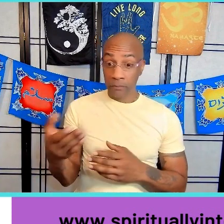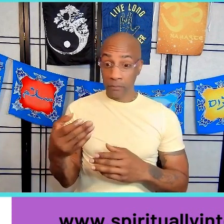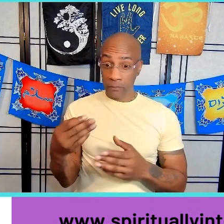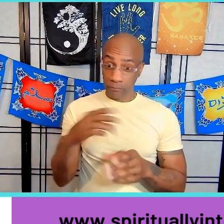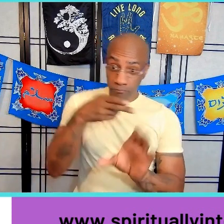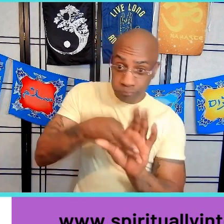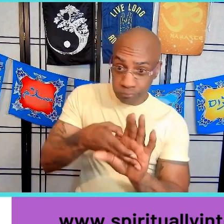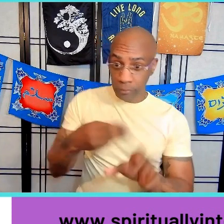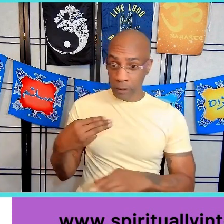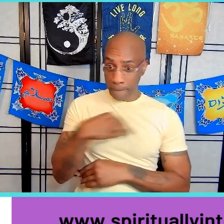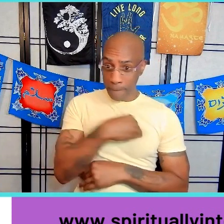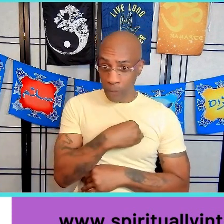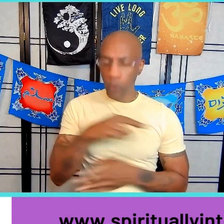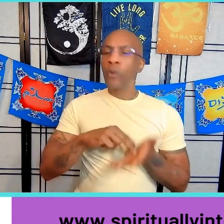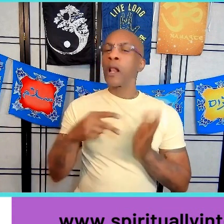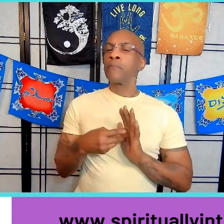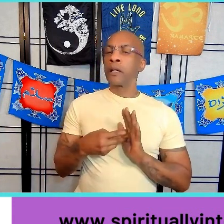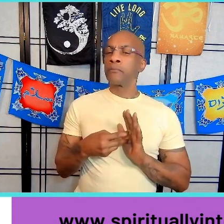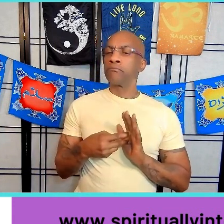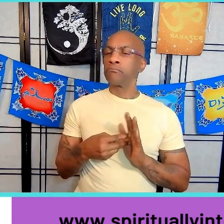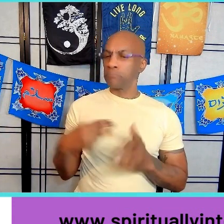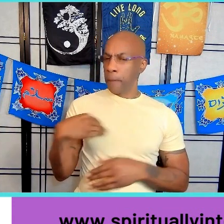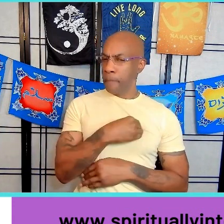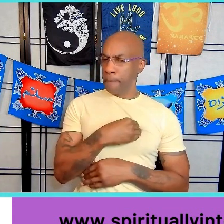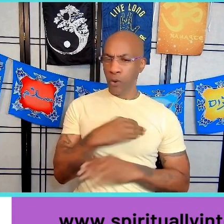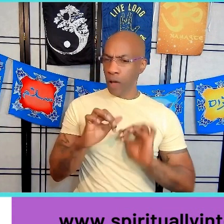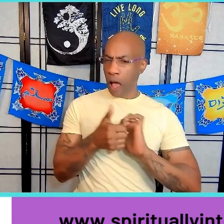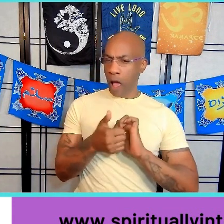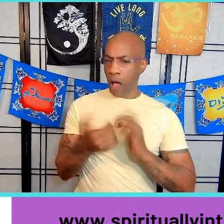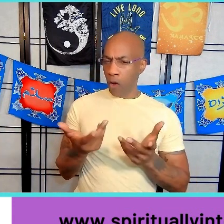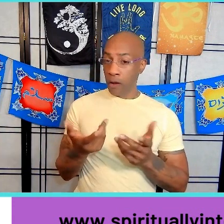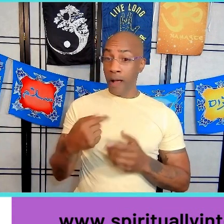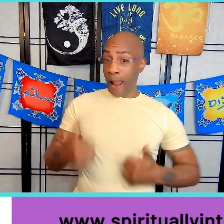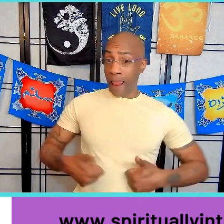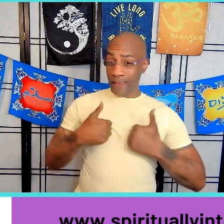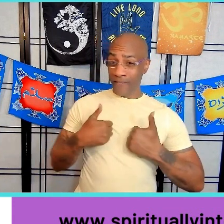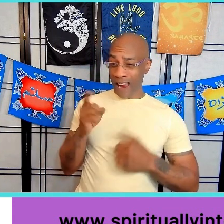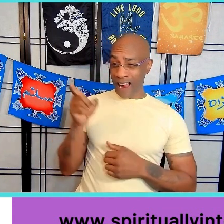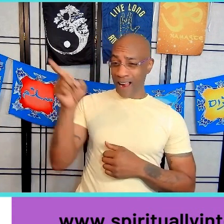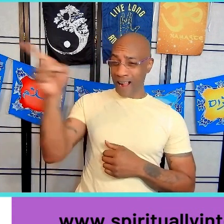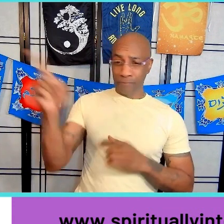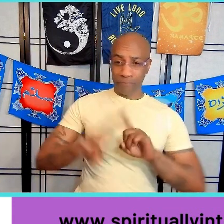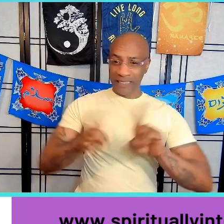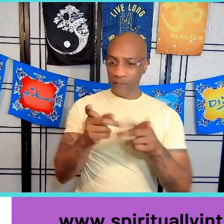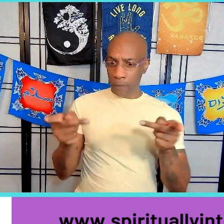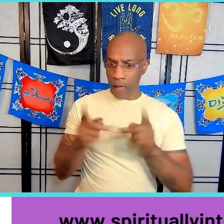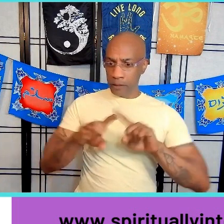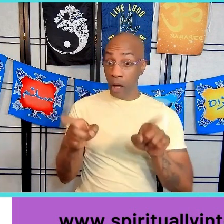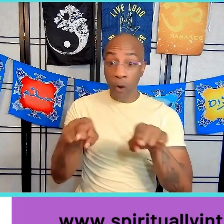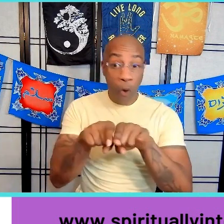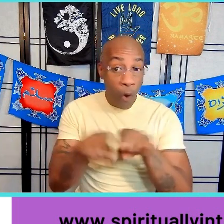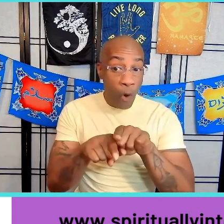questions about anything, such as joining, becoming a member. What does that mean? What does membership entail? And if you live